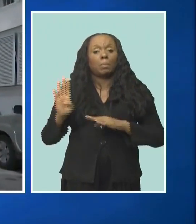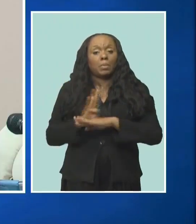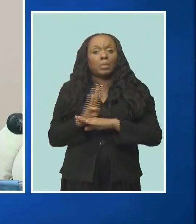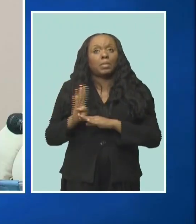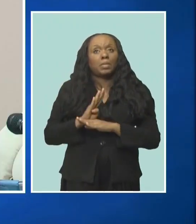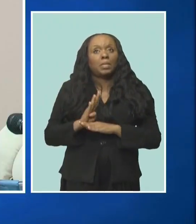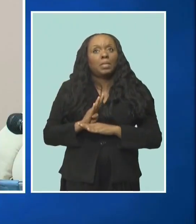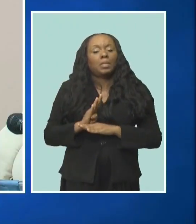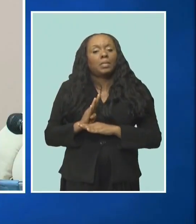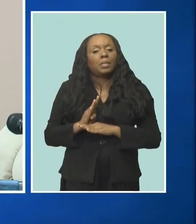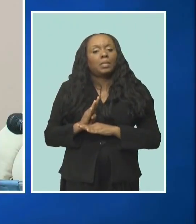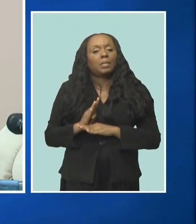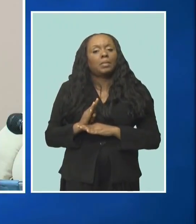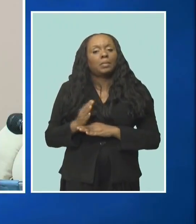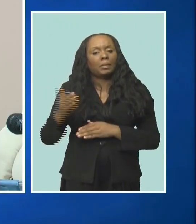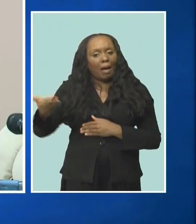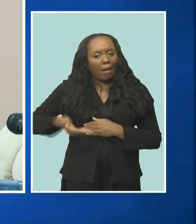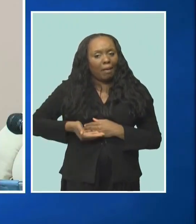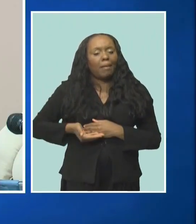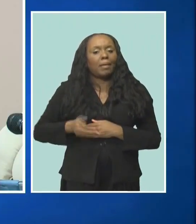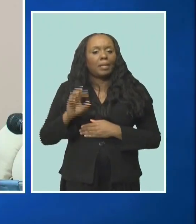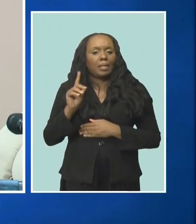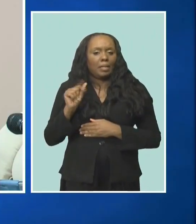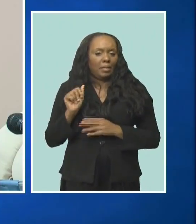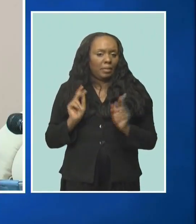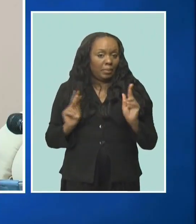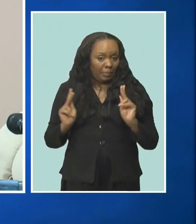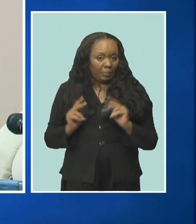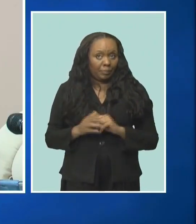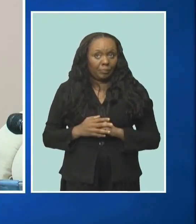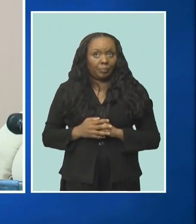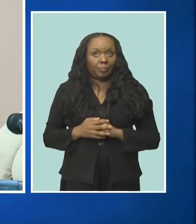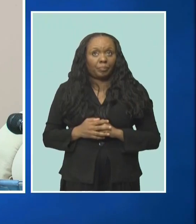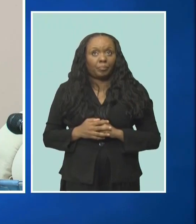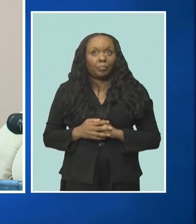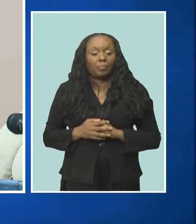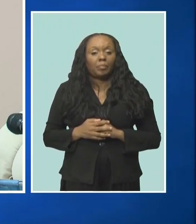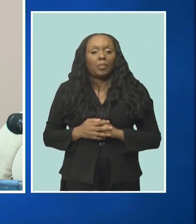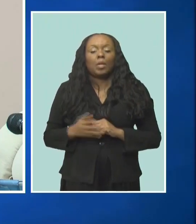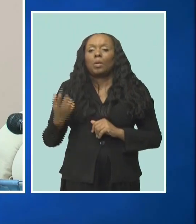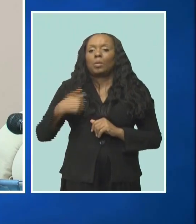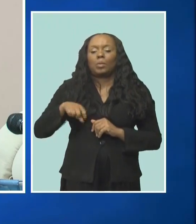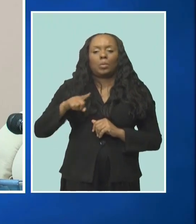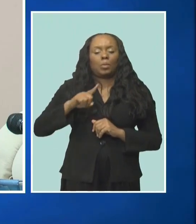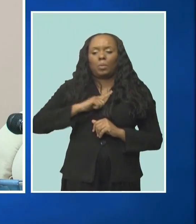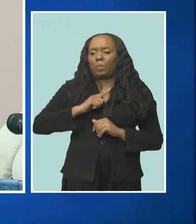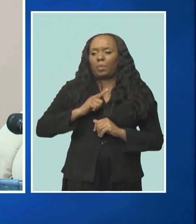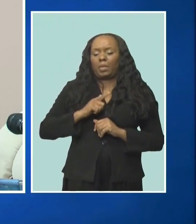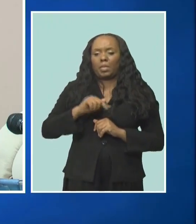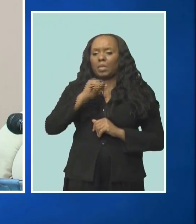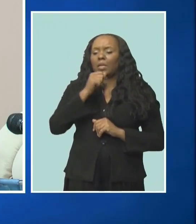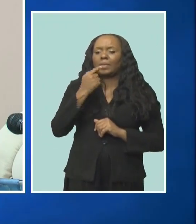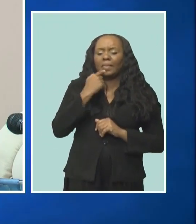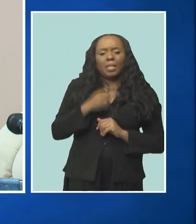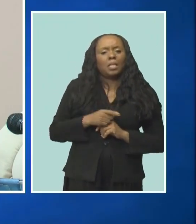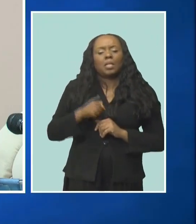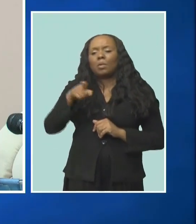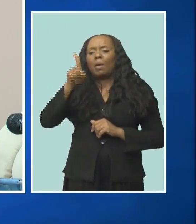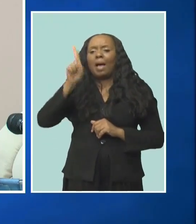disabilities. The ministry and the cabinet decided against quotas, but I want to re-emphasize something that he